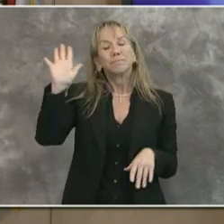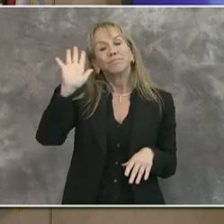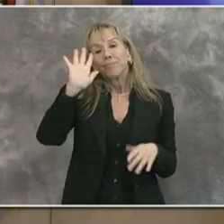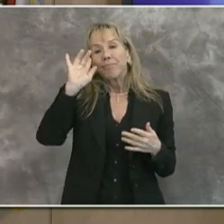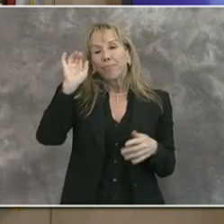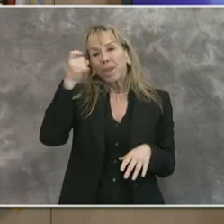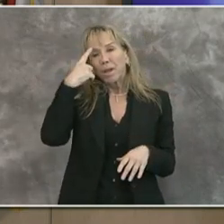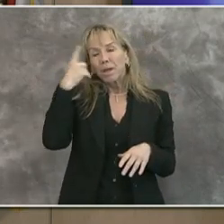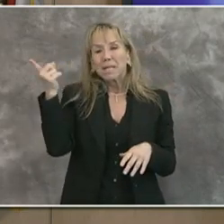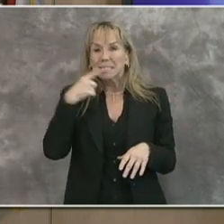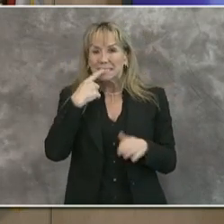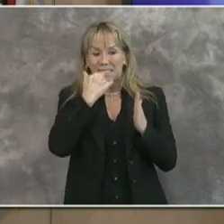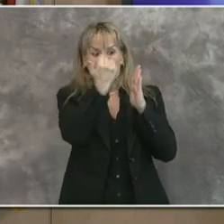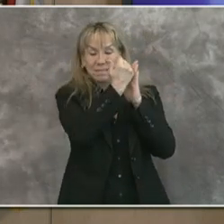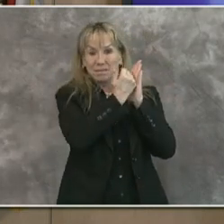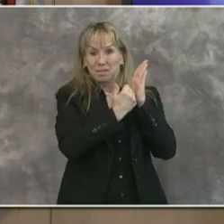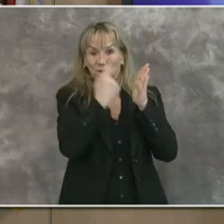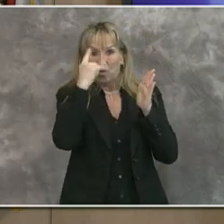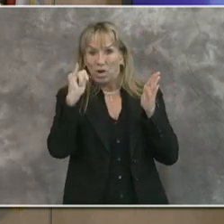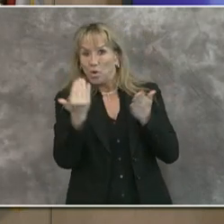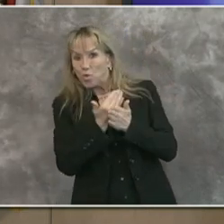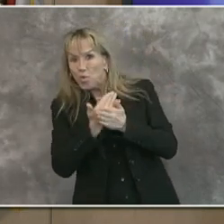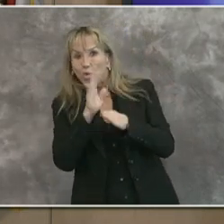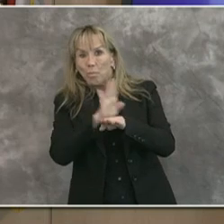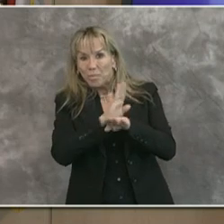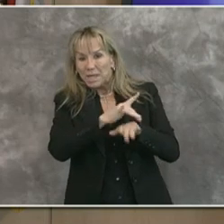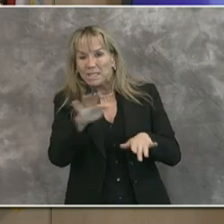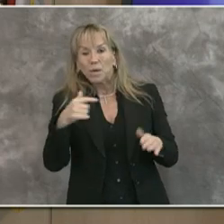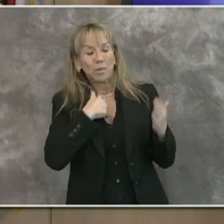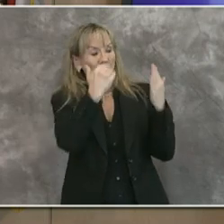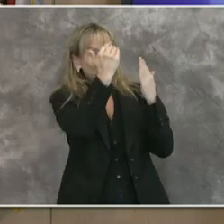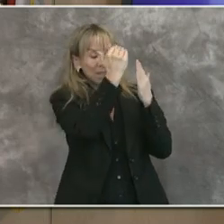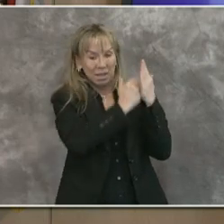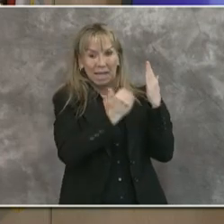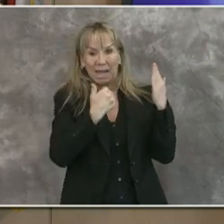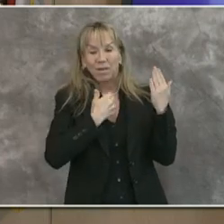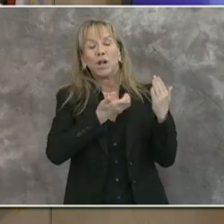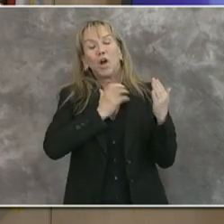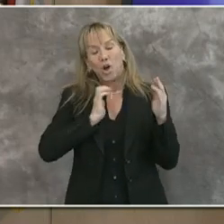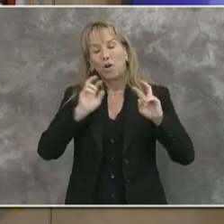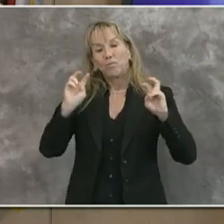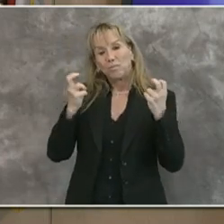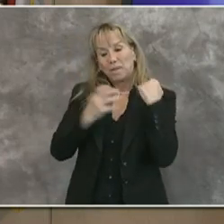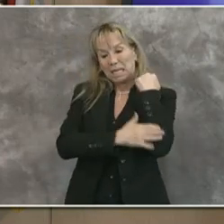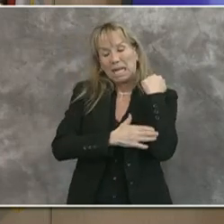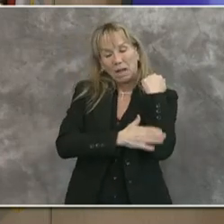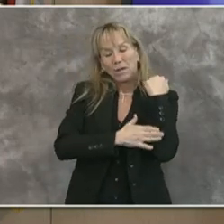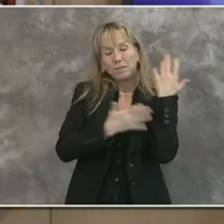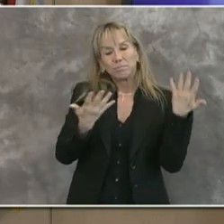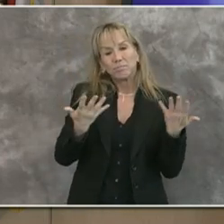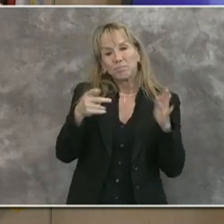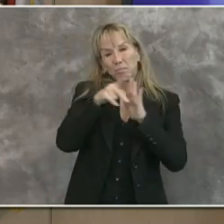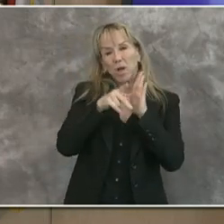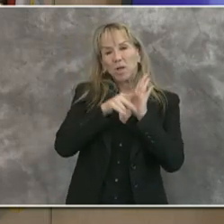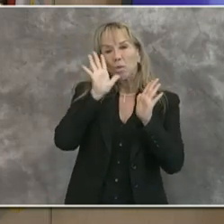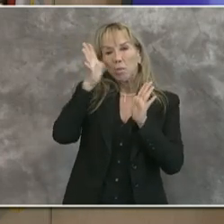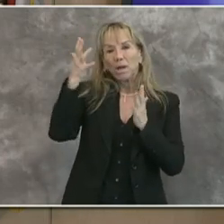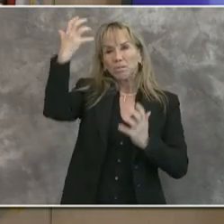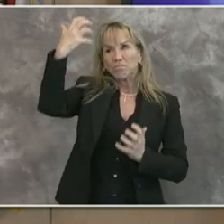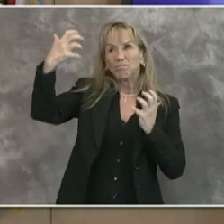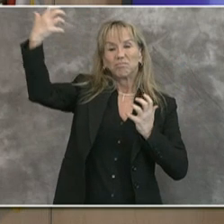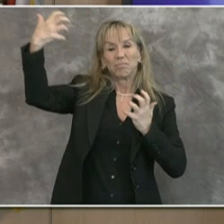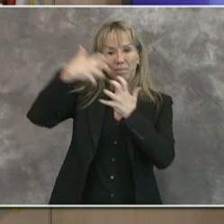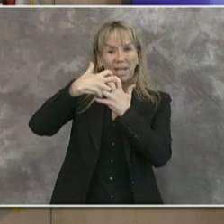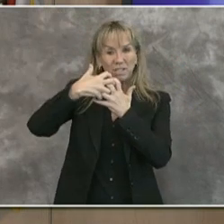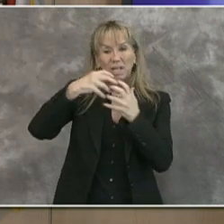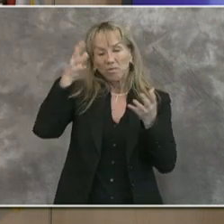Once that guidance is received, that will outline the how, and then our local county policies and public health officer will outline the when. But again,